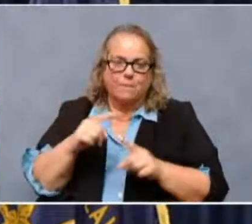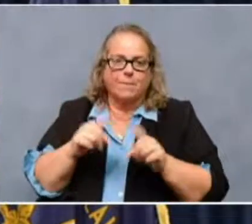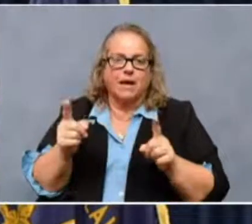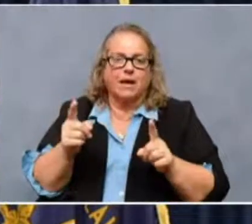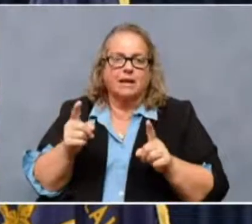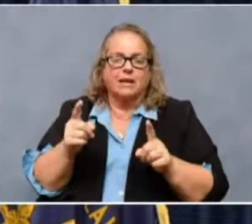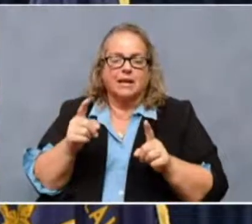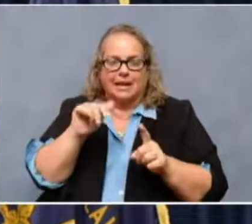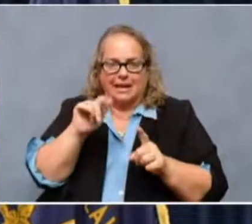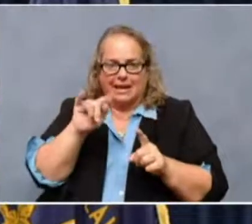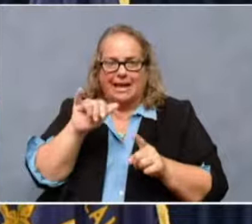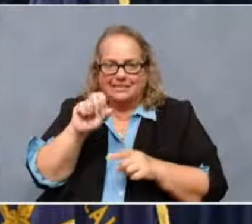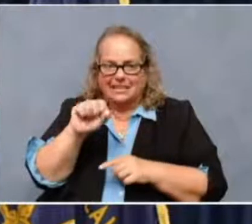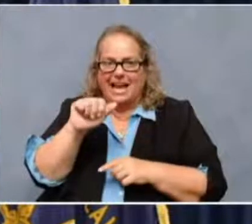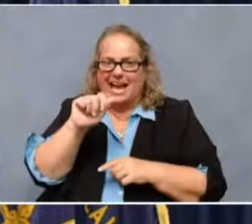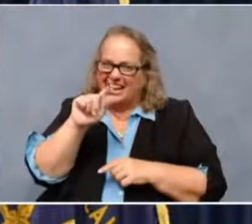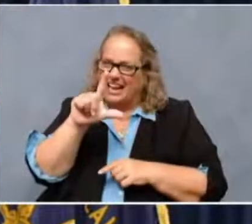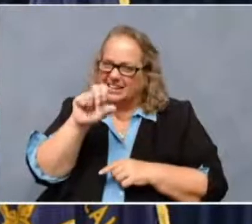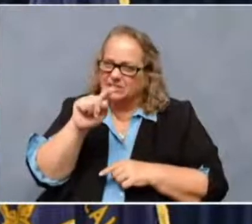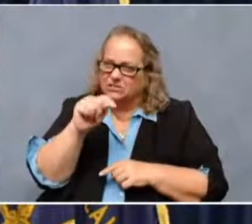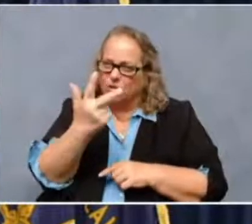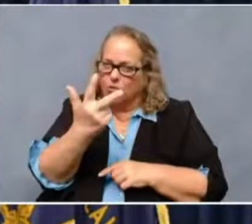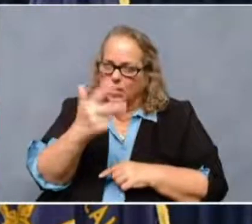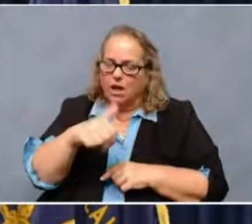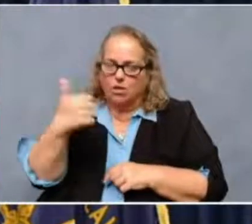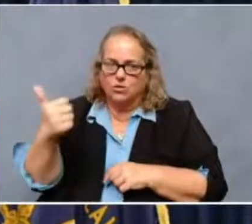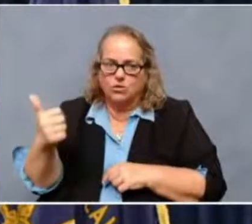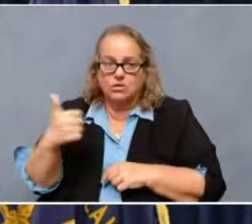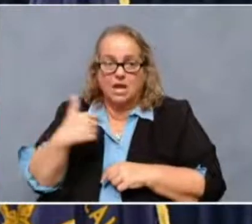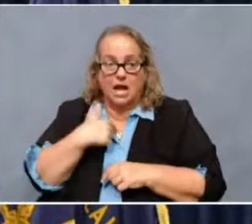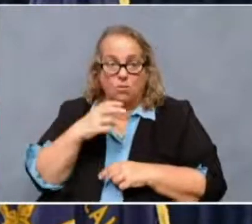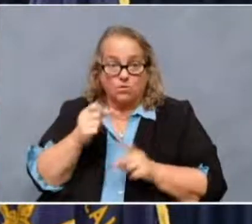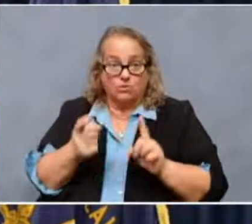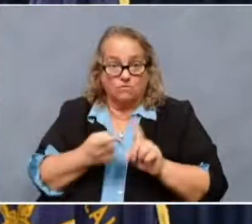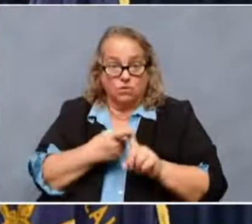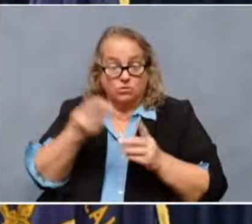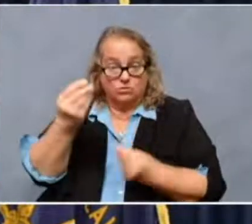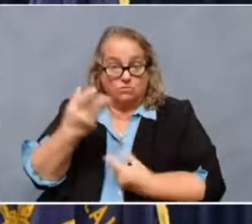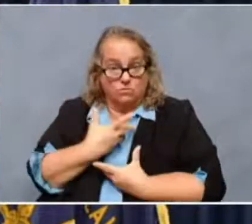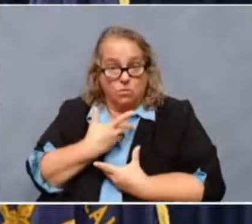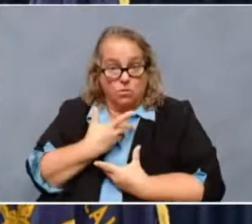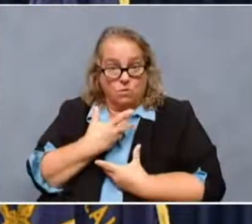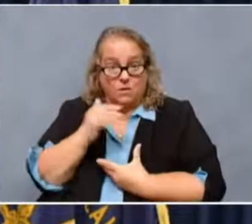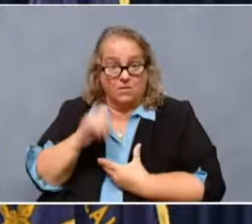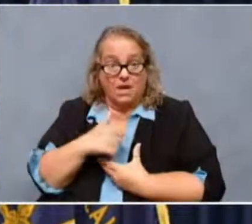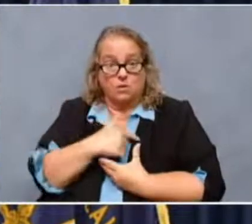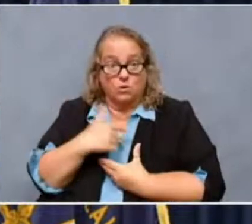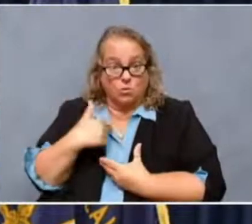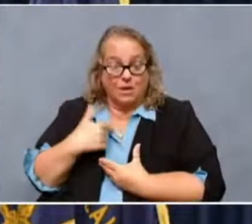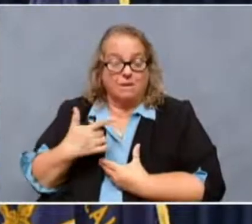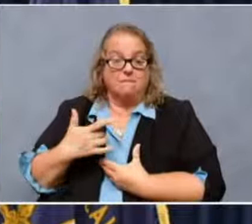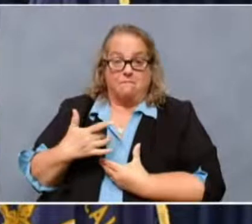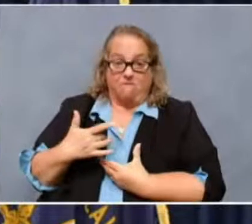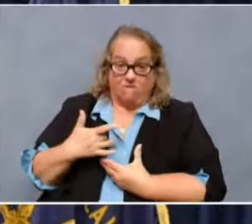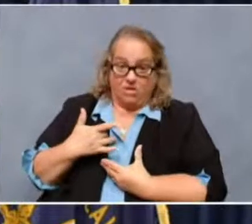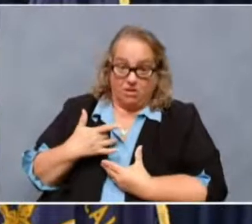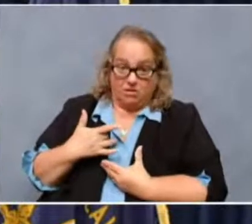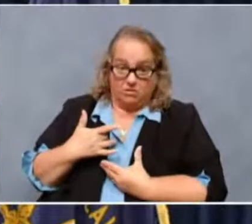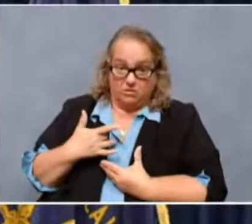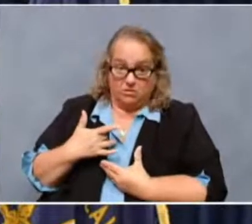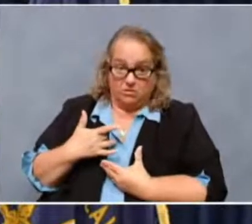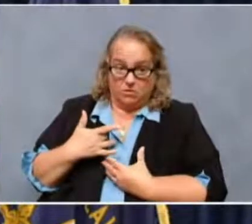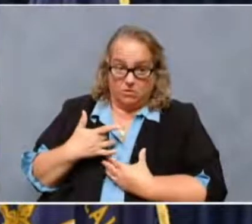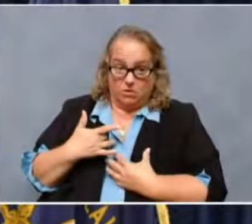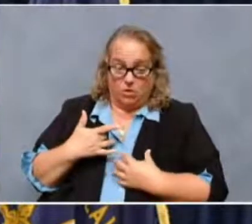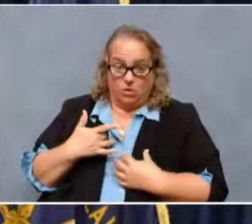least 3 others. I was first alerted that we believe that the